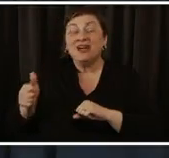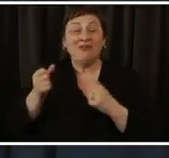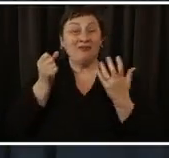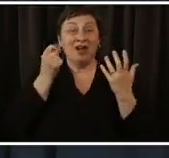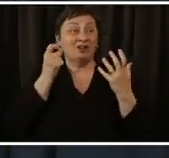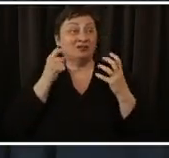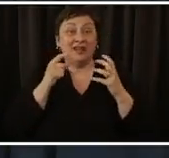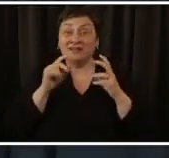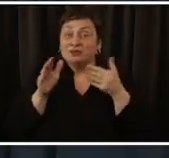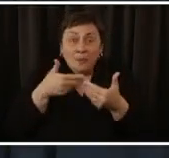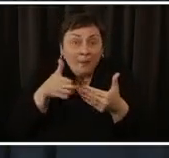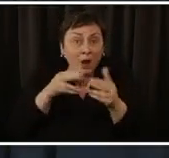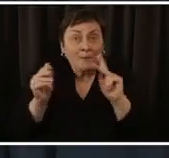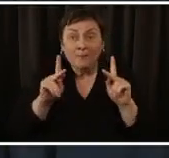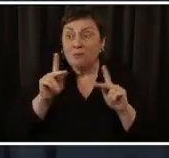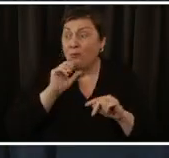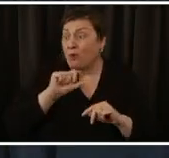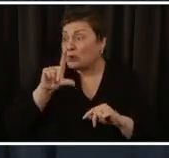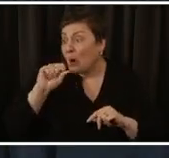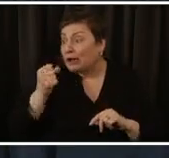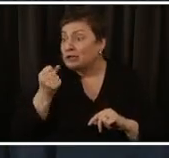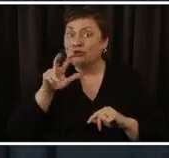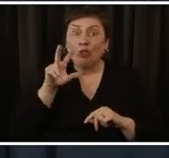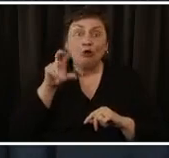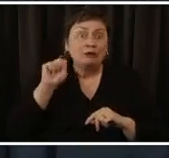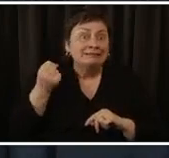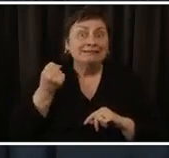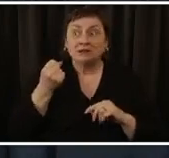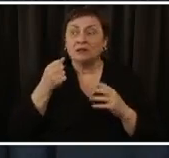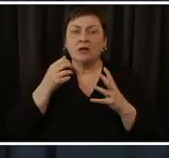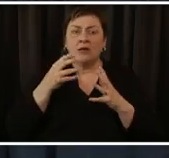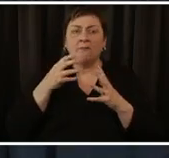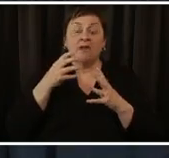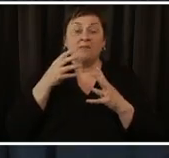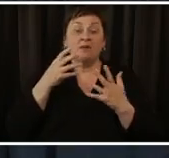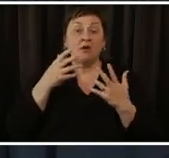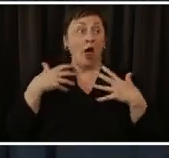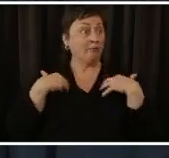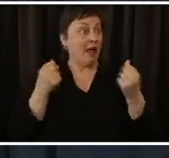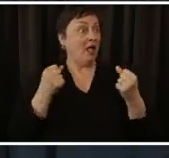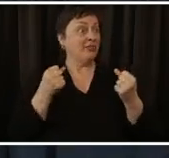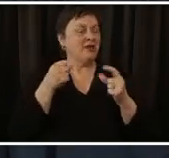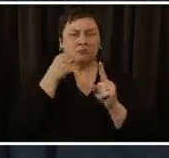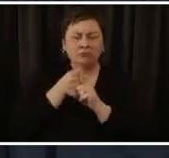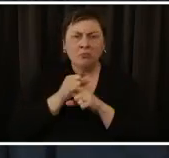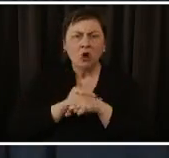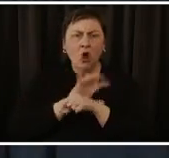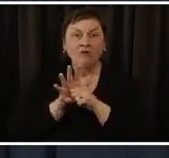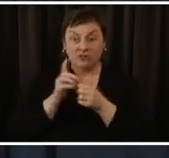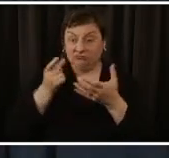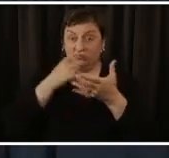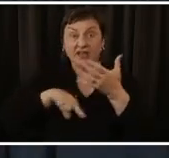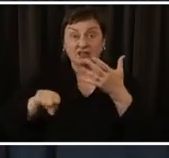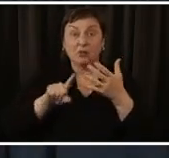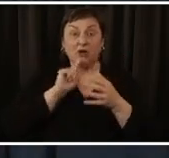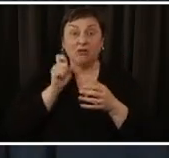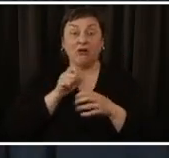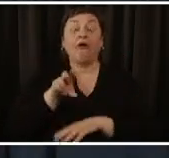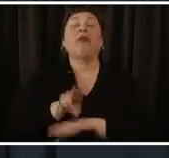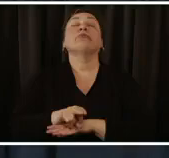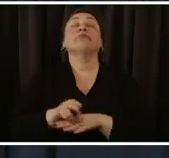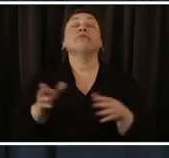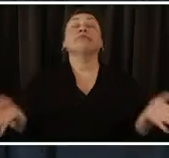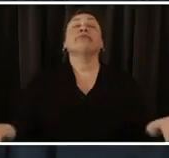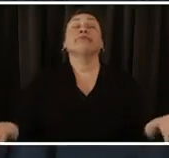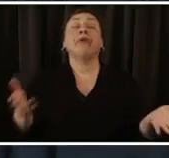in their 20s or 30s that are healthy one day and on a ventilator a week later. Absolutely, it has done that. But you are also protecting